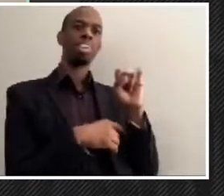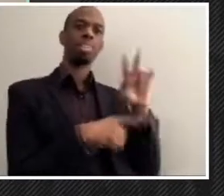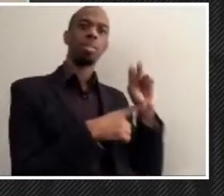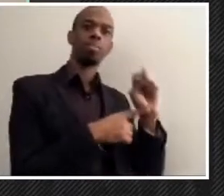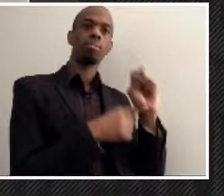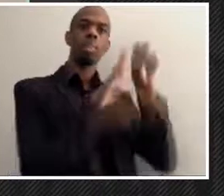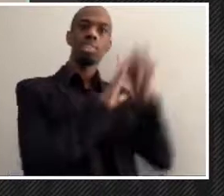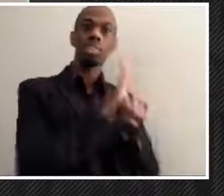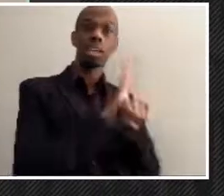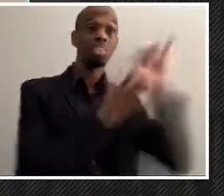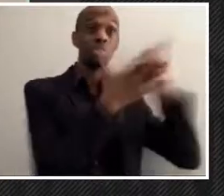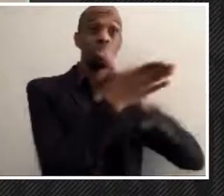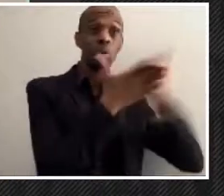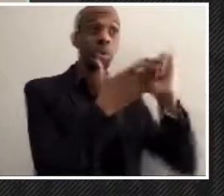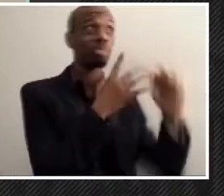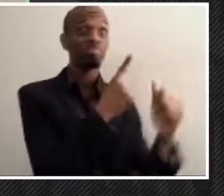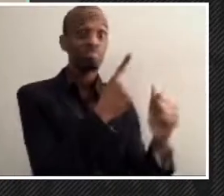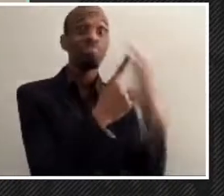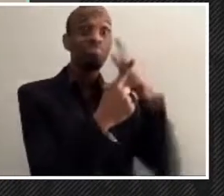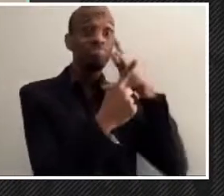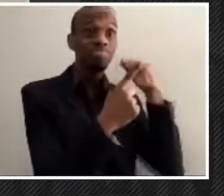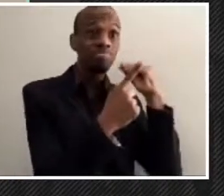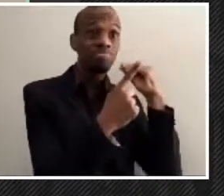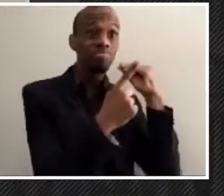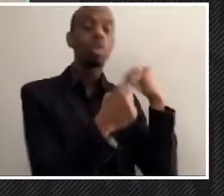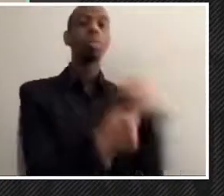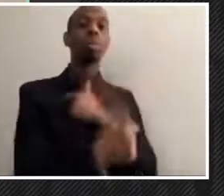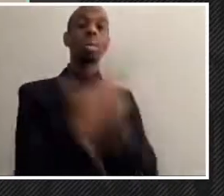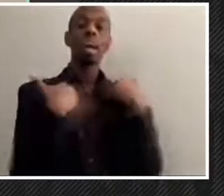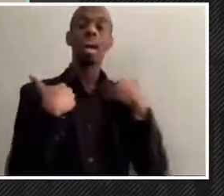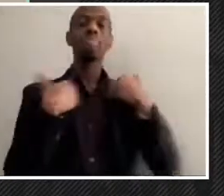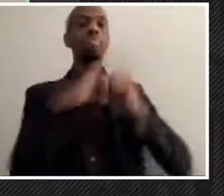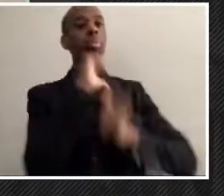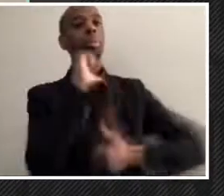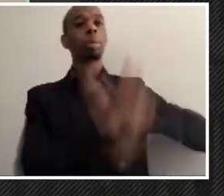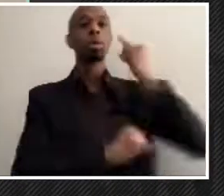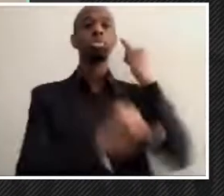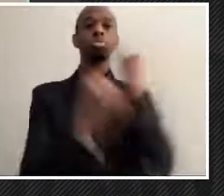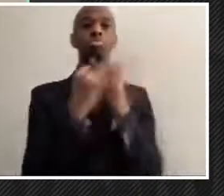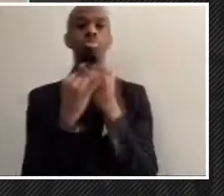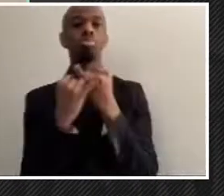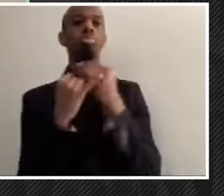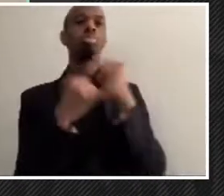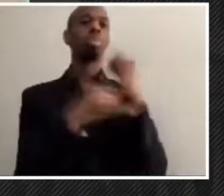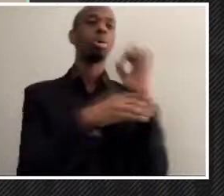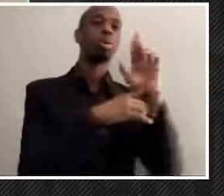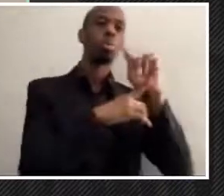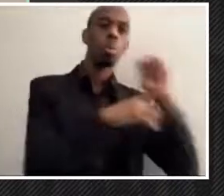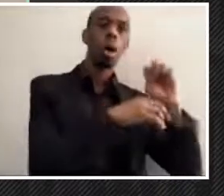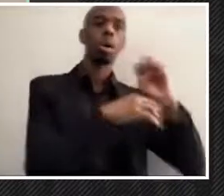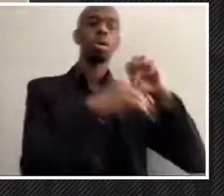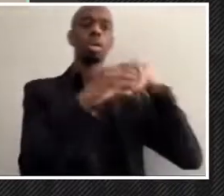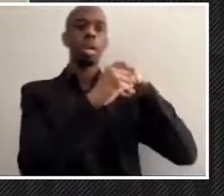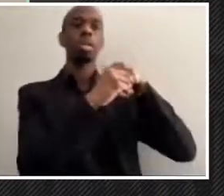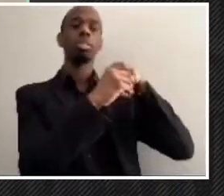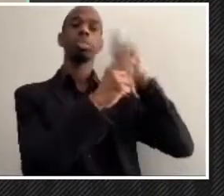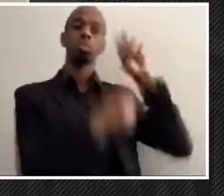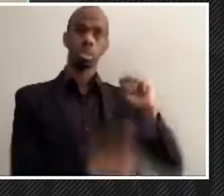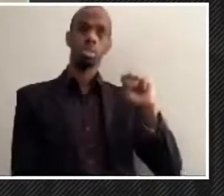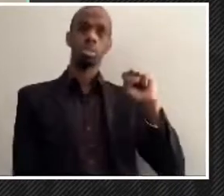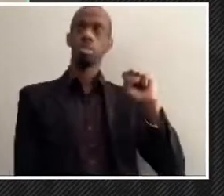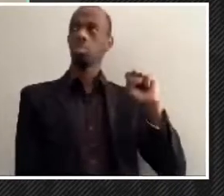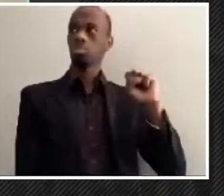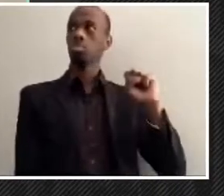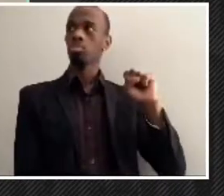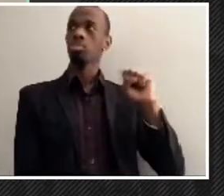the highest concentration poverty amongst Blacks and Latinos in the country, the ninth most segregated county is Onondaga County